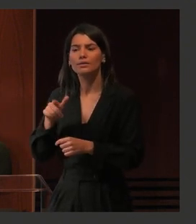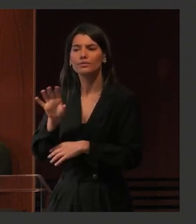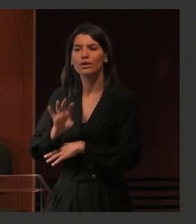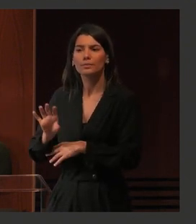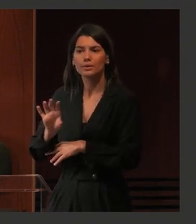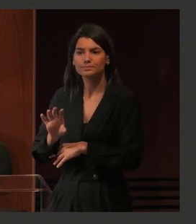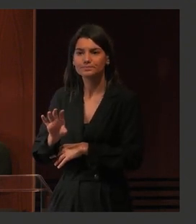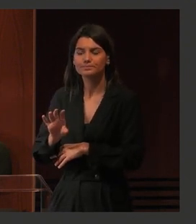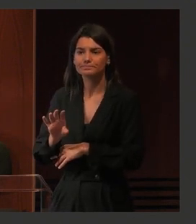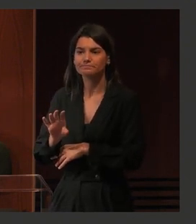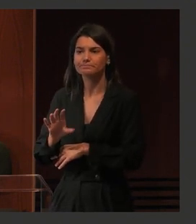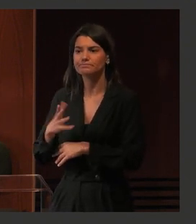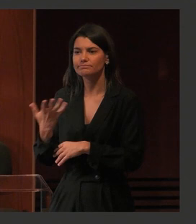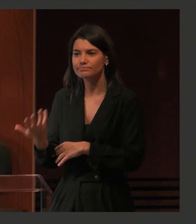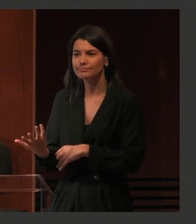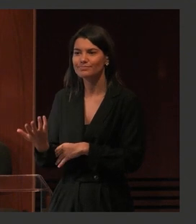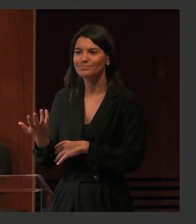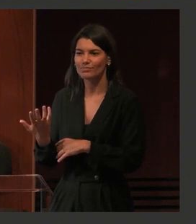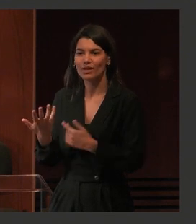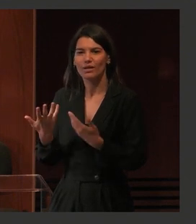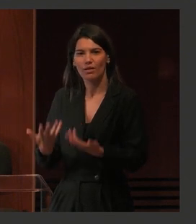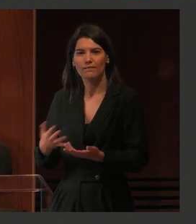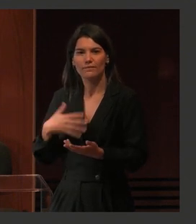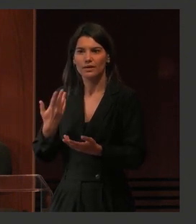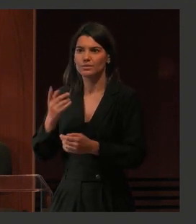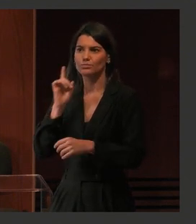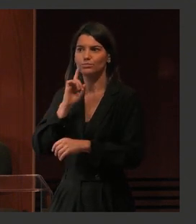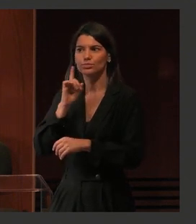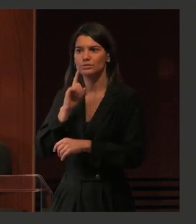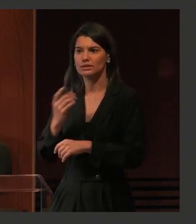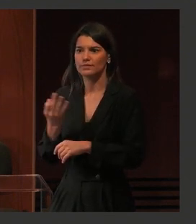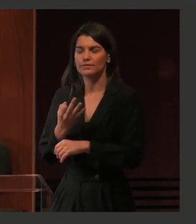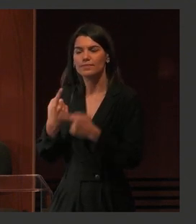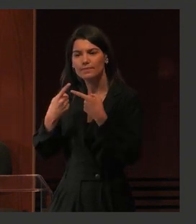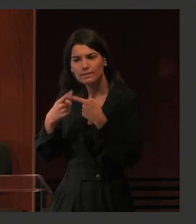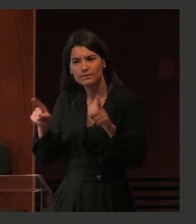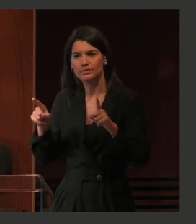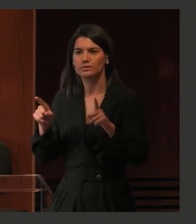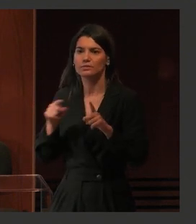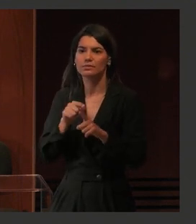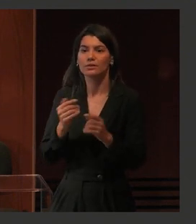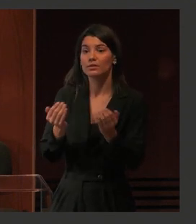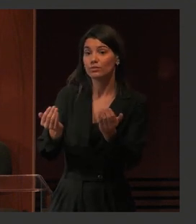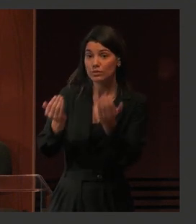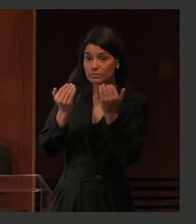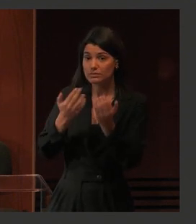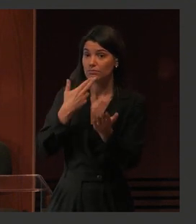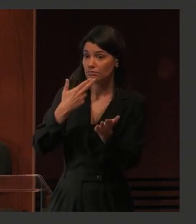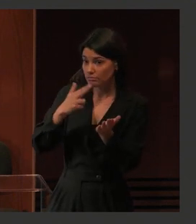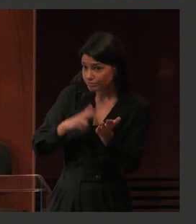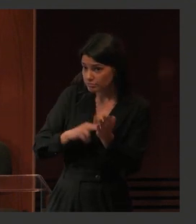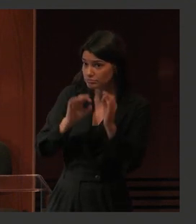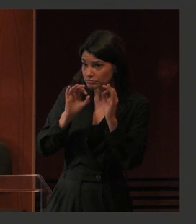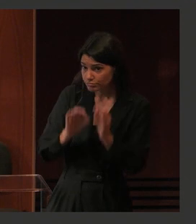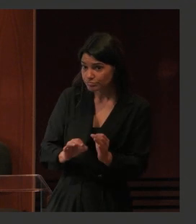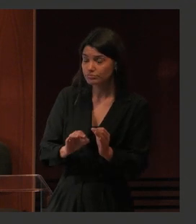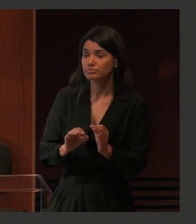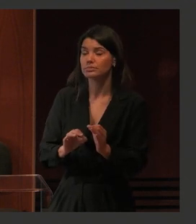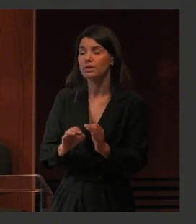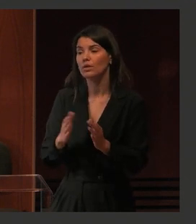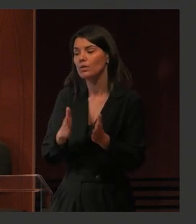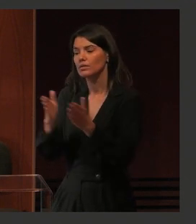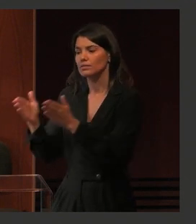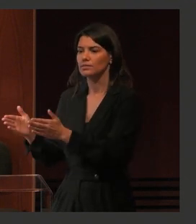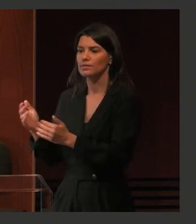it became to discern between information that is reliable and information that is not